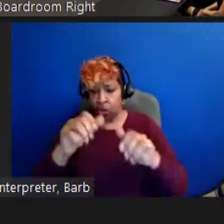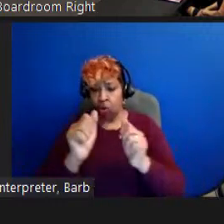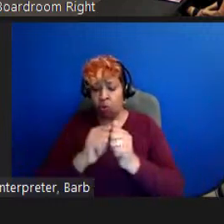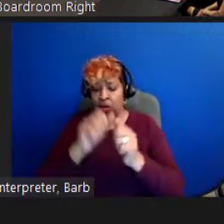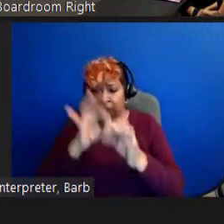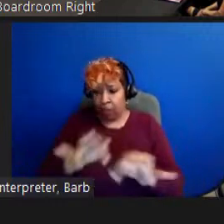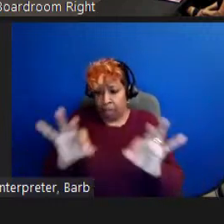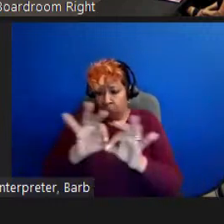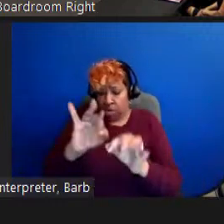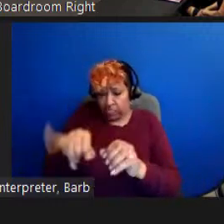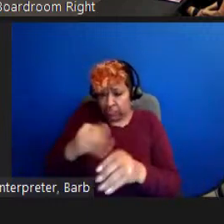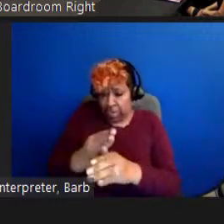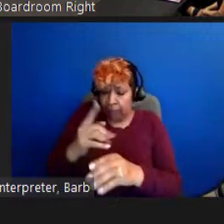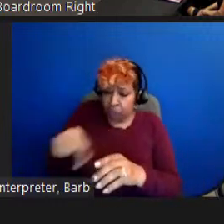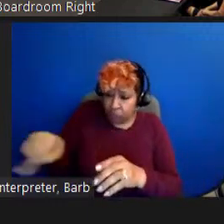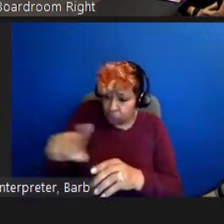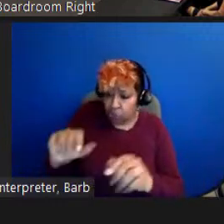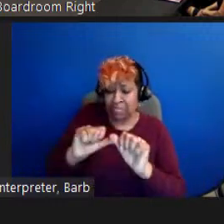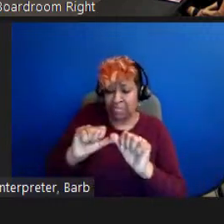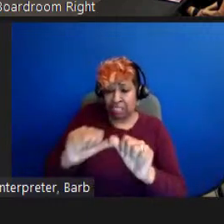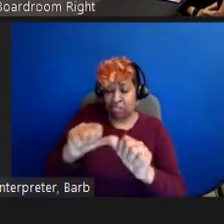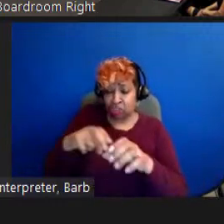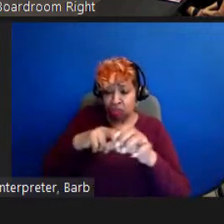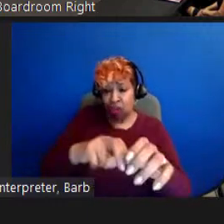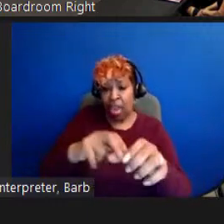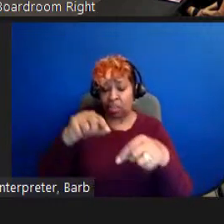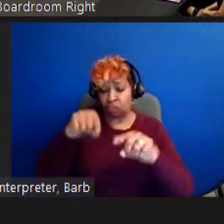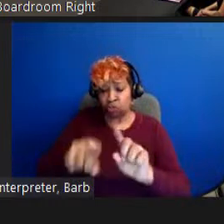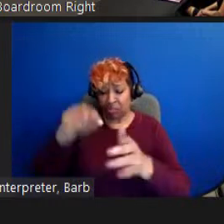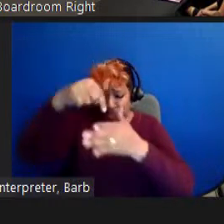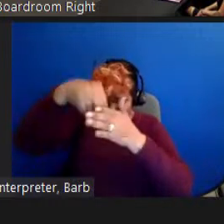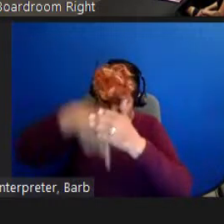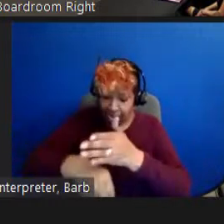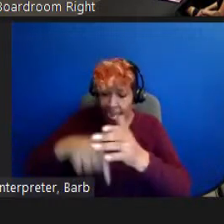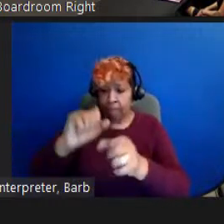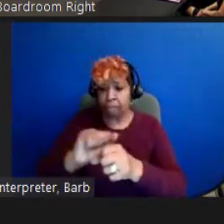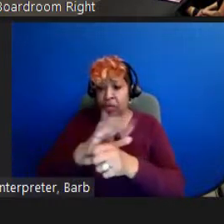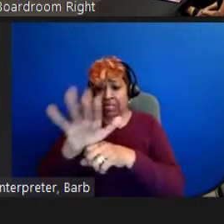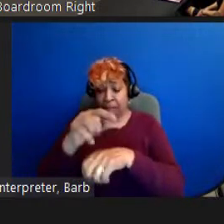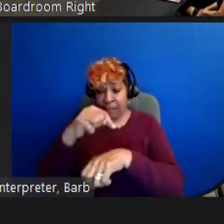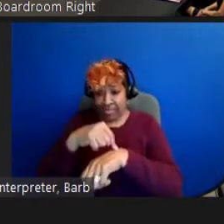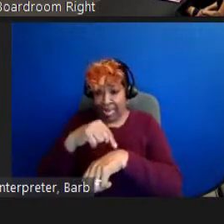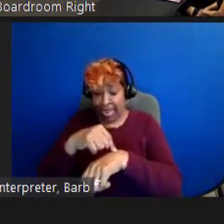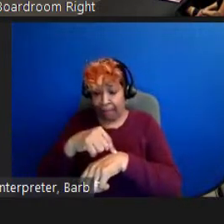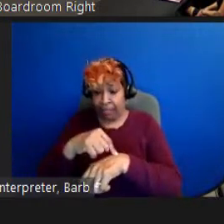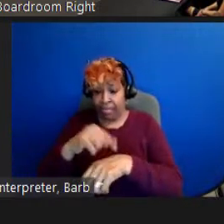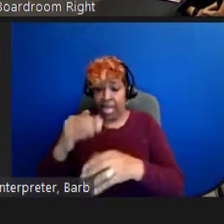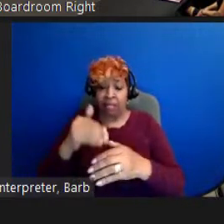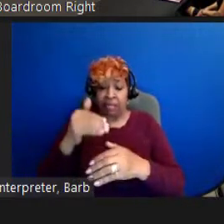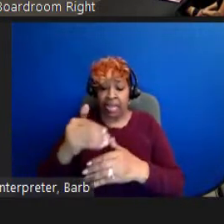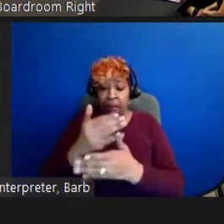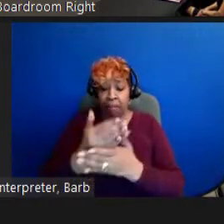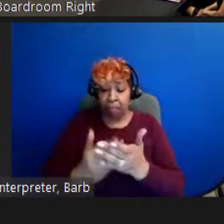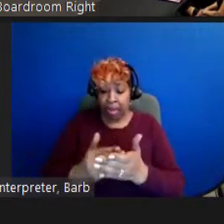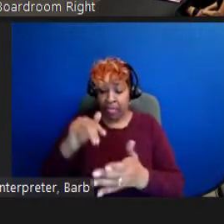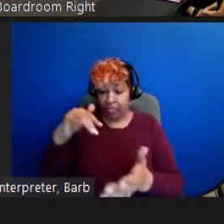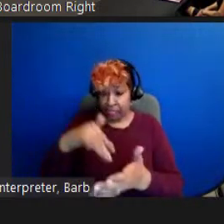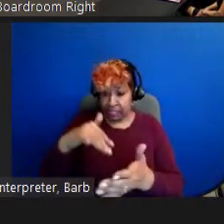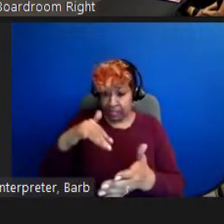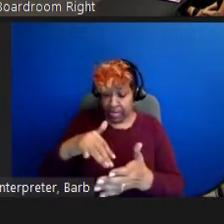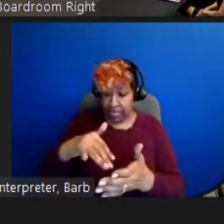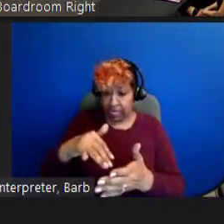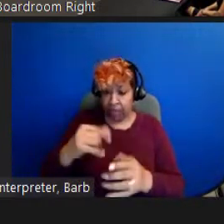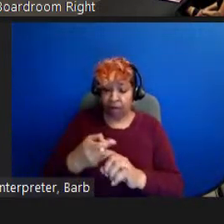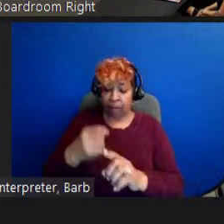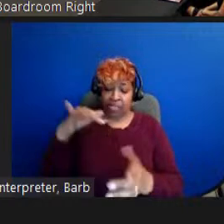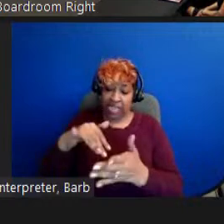who kept riding during that deep pandemic time. The next portions of the study, and this is a couple of maps from the study